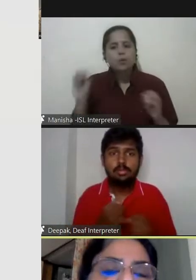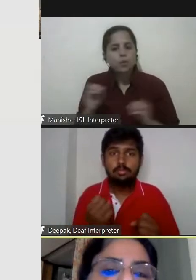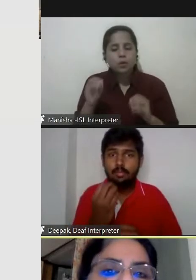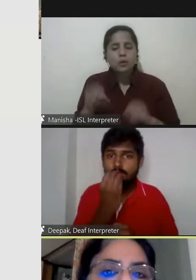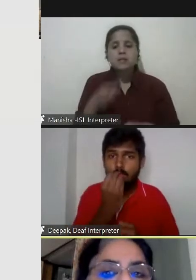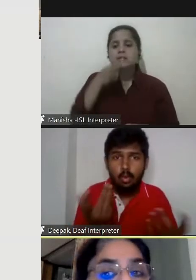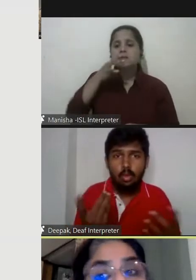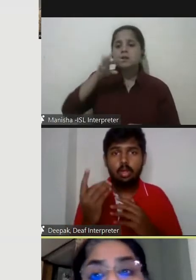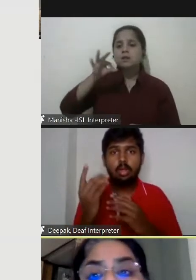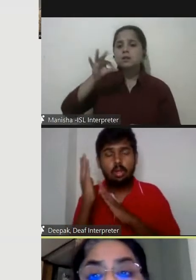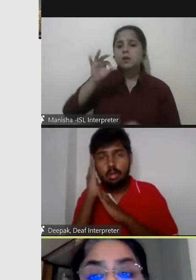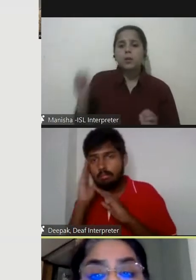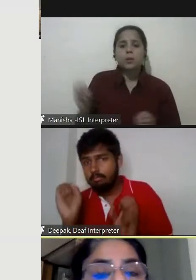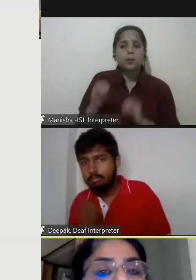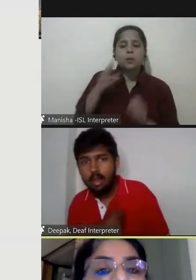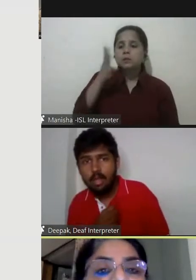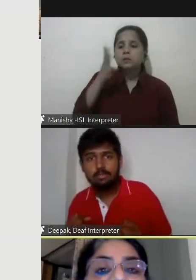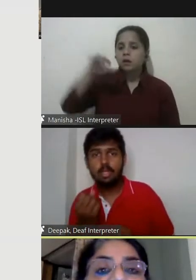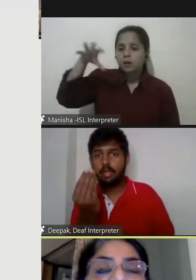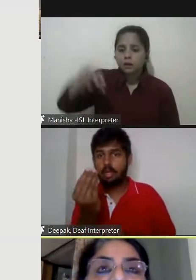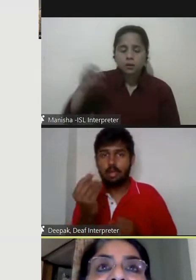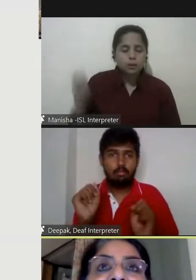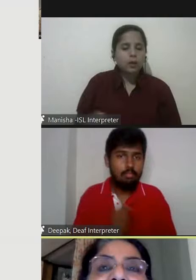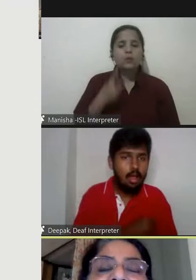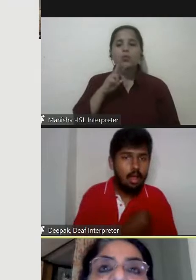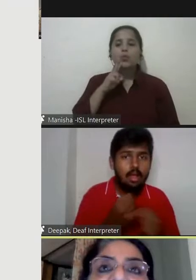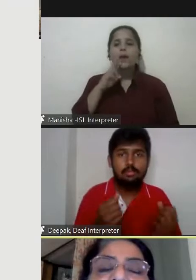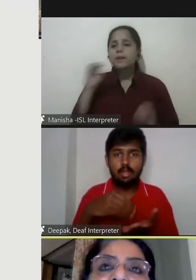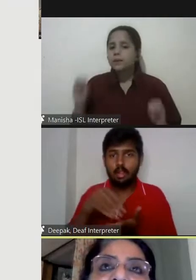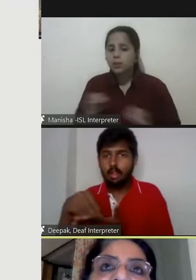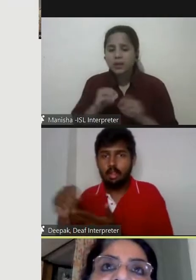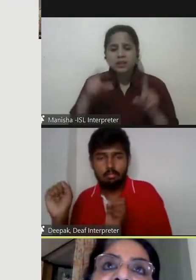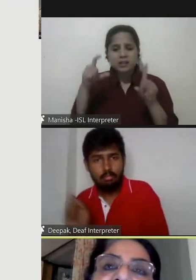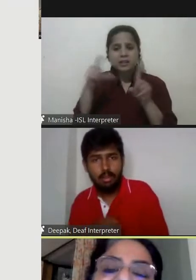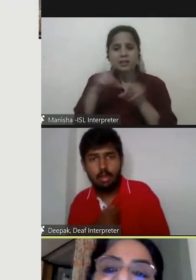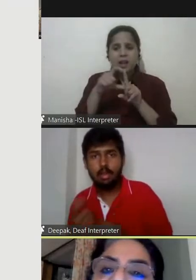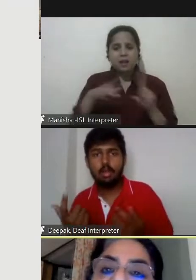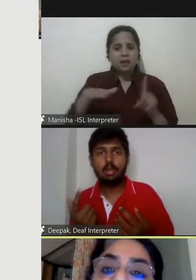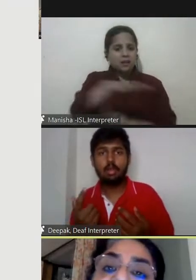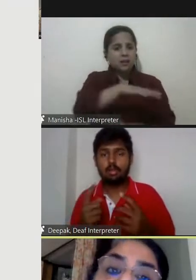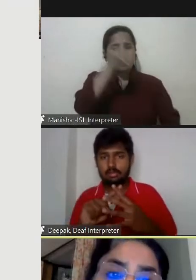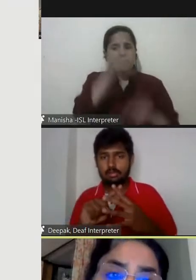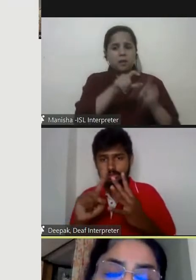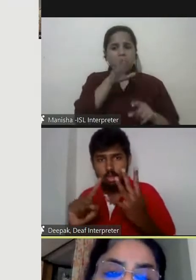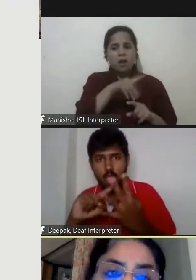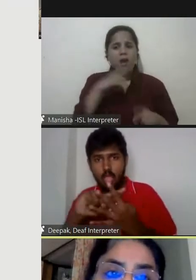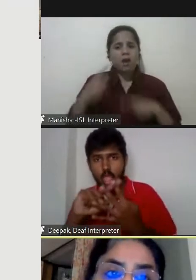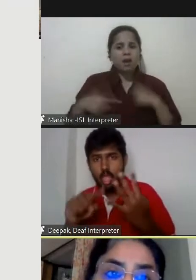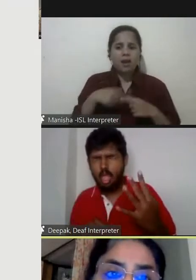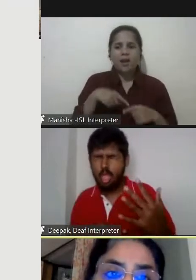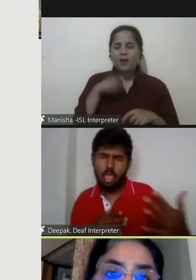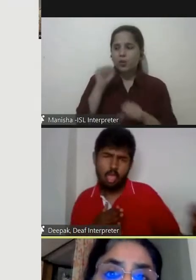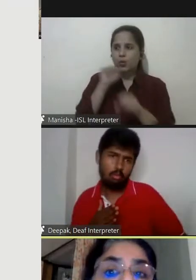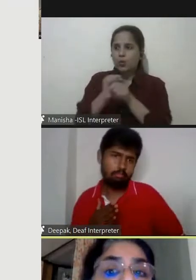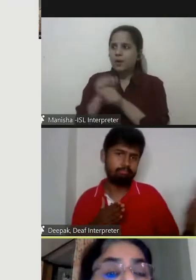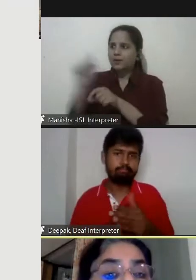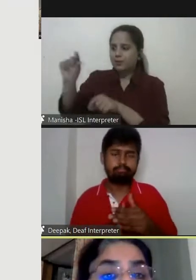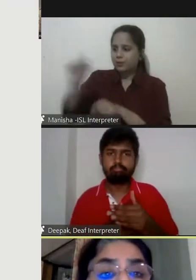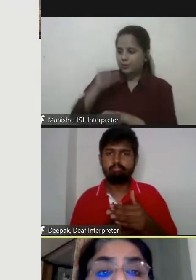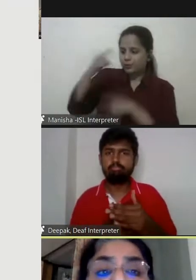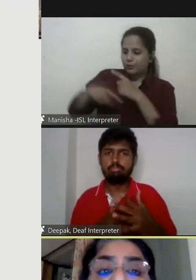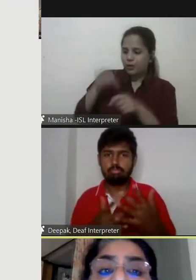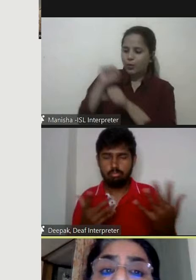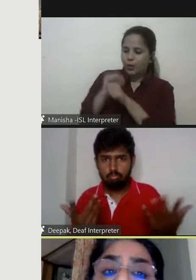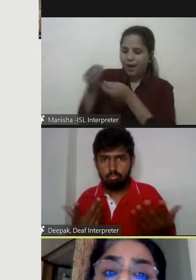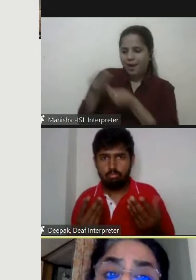or vegetables. In Delhi, there was absolutely people who lived from day to day had no food in their homes.